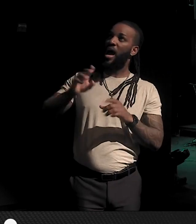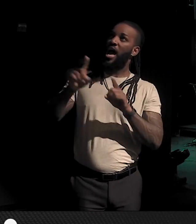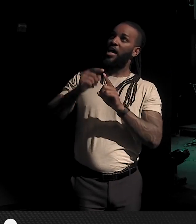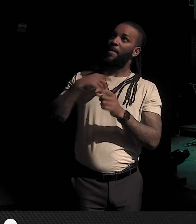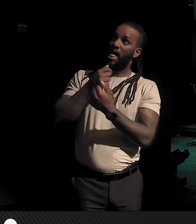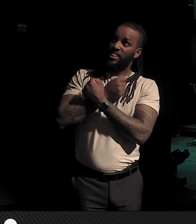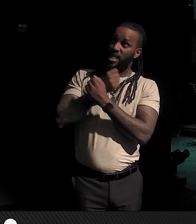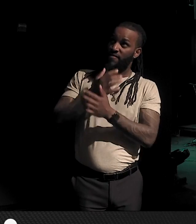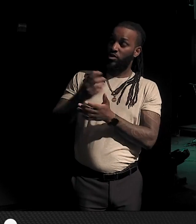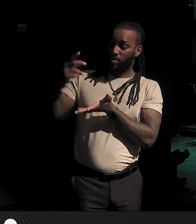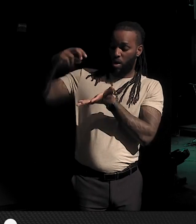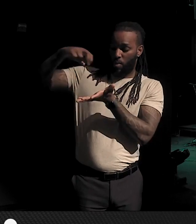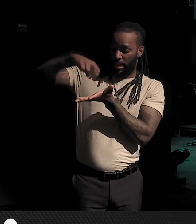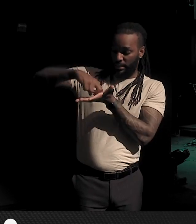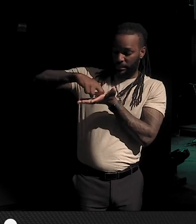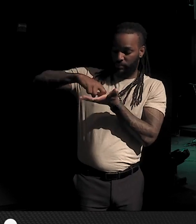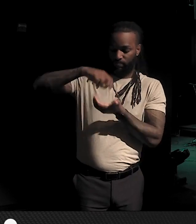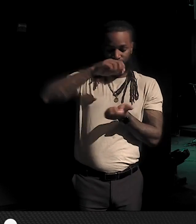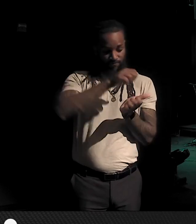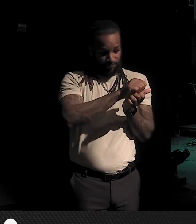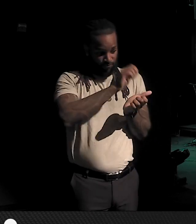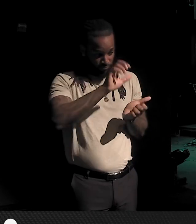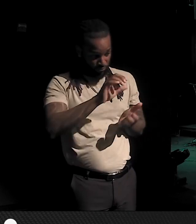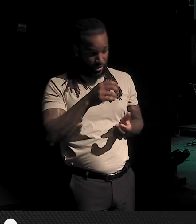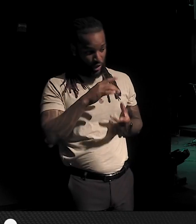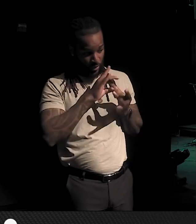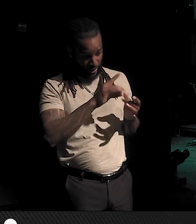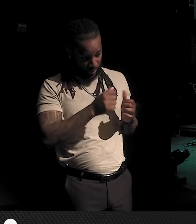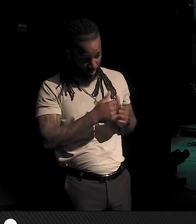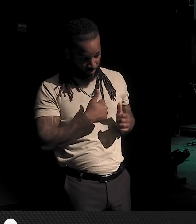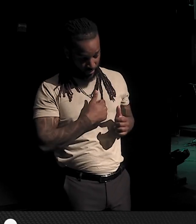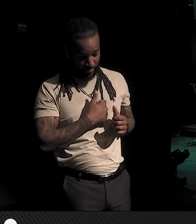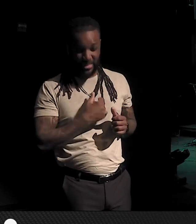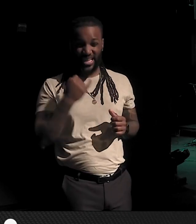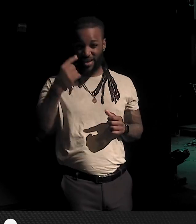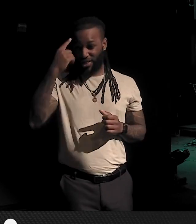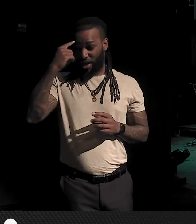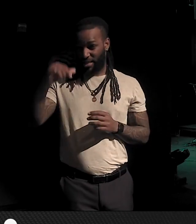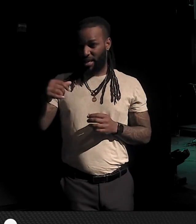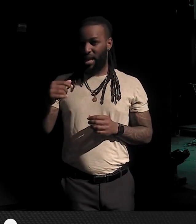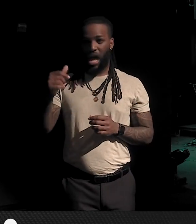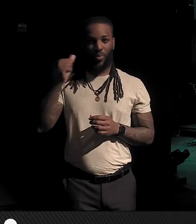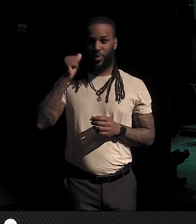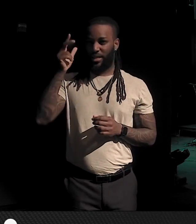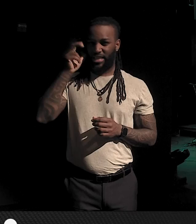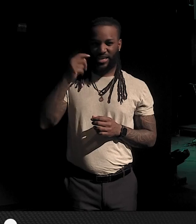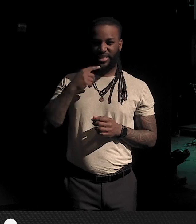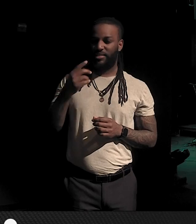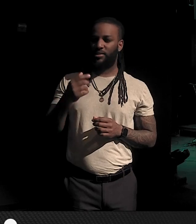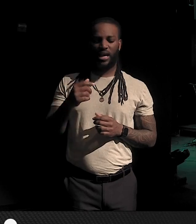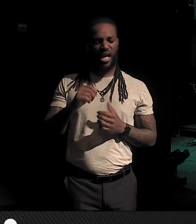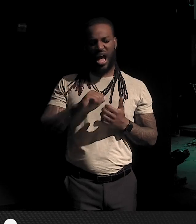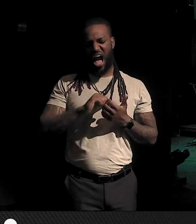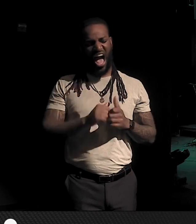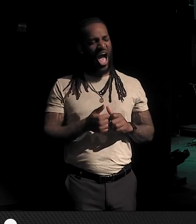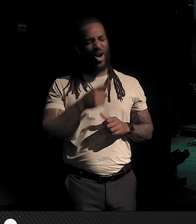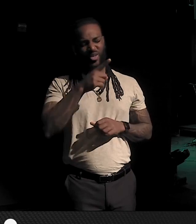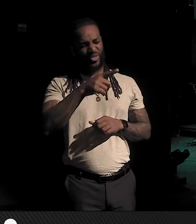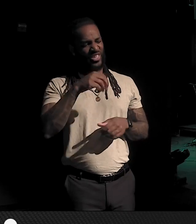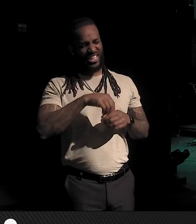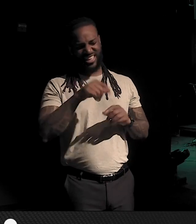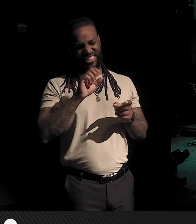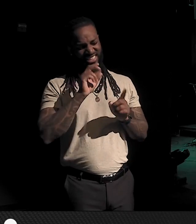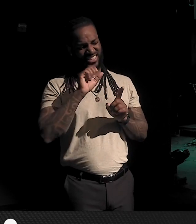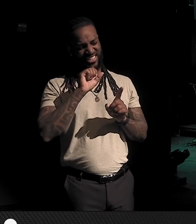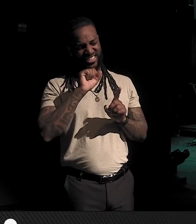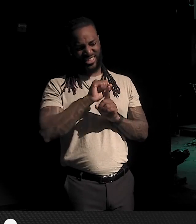knee asking me if I would enter into a relationship with him, I wouldn't hear him say things to me like, Beth, how'd you get into this mess again?